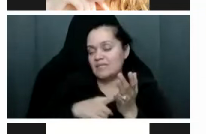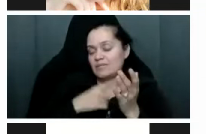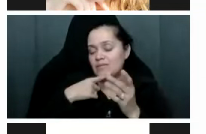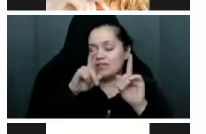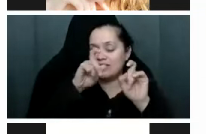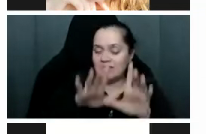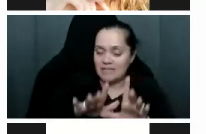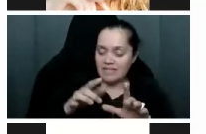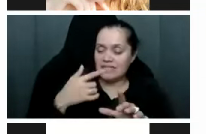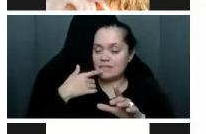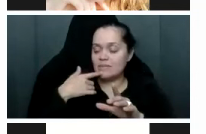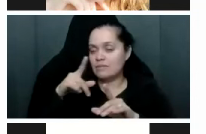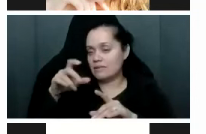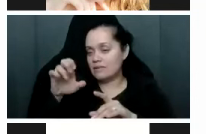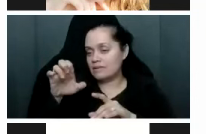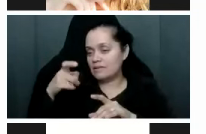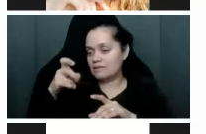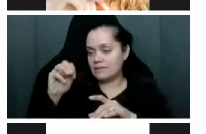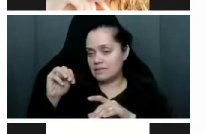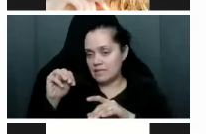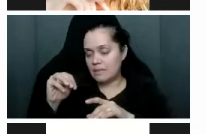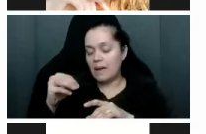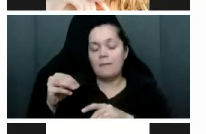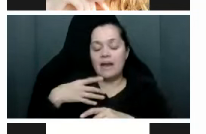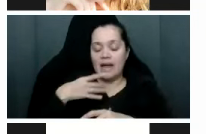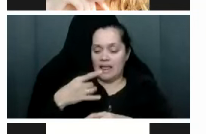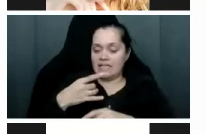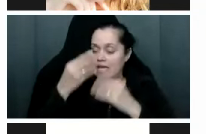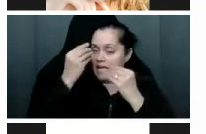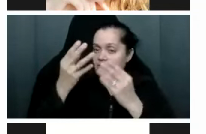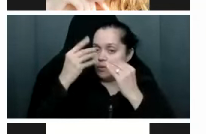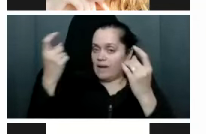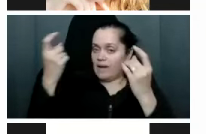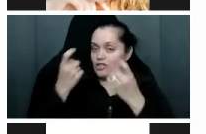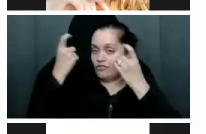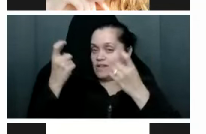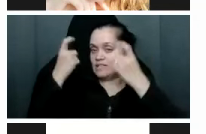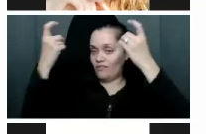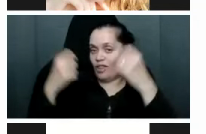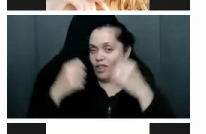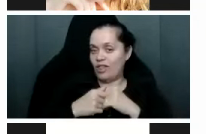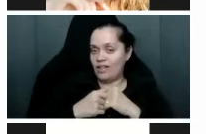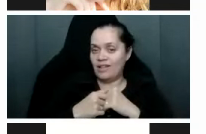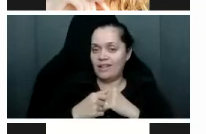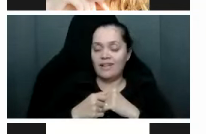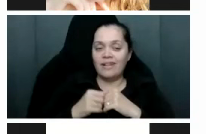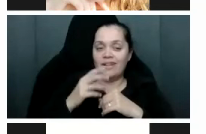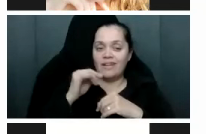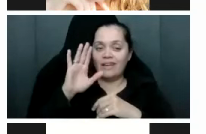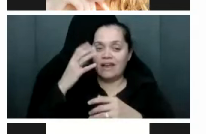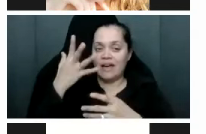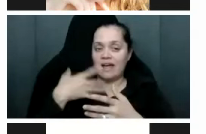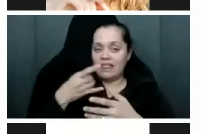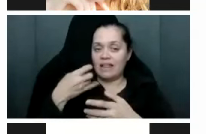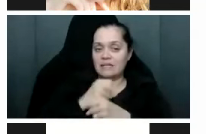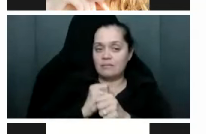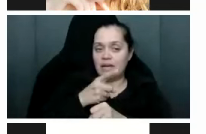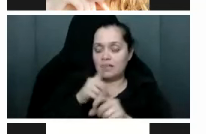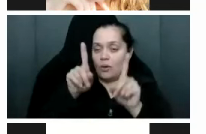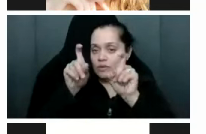say exam, but I like to say information festival. And I like to make those